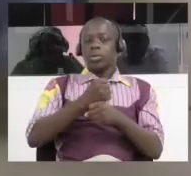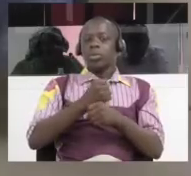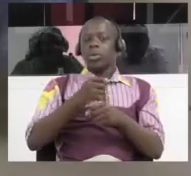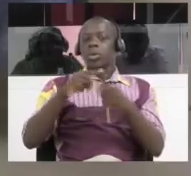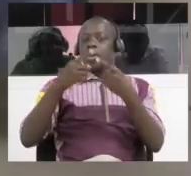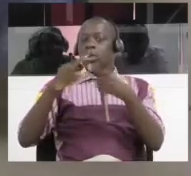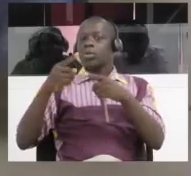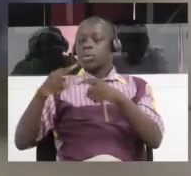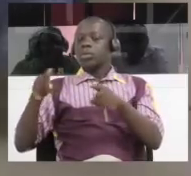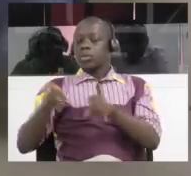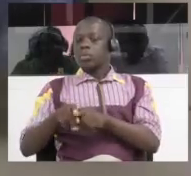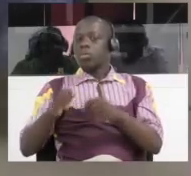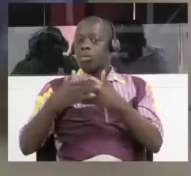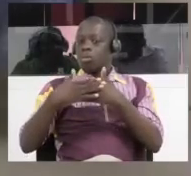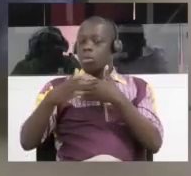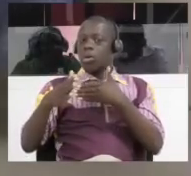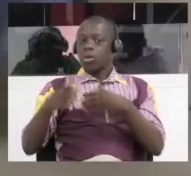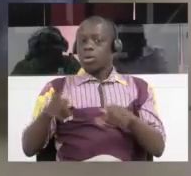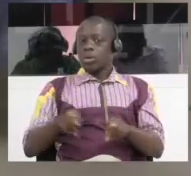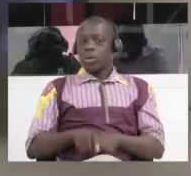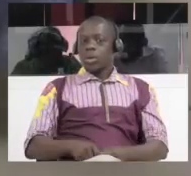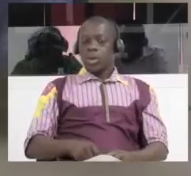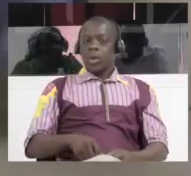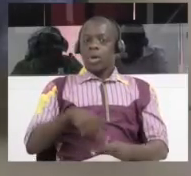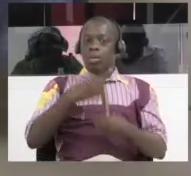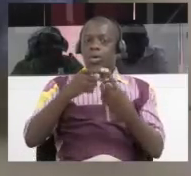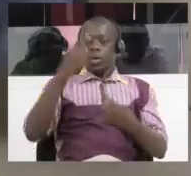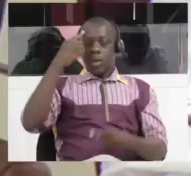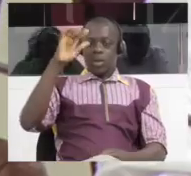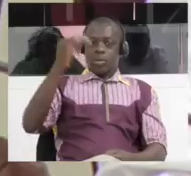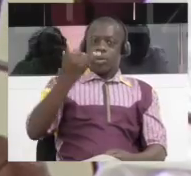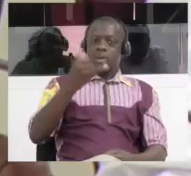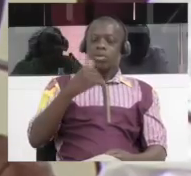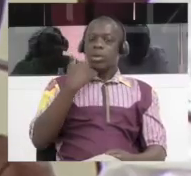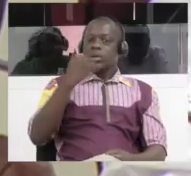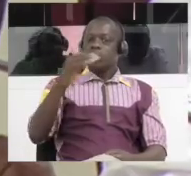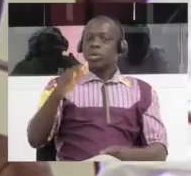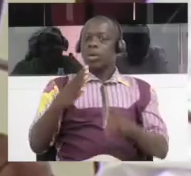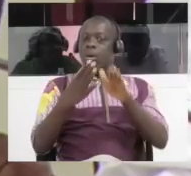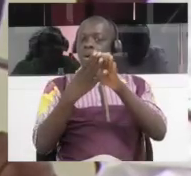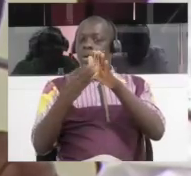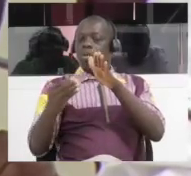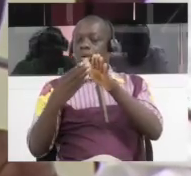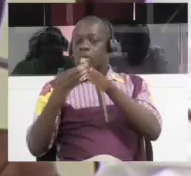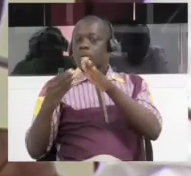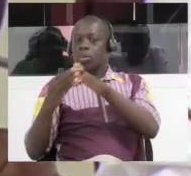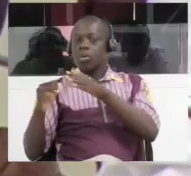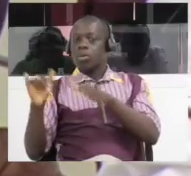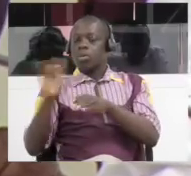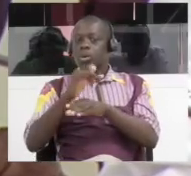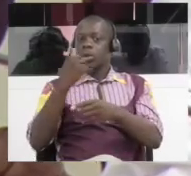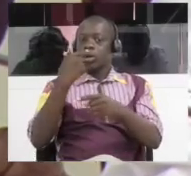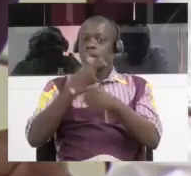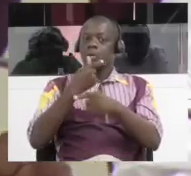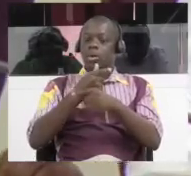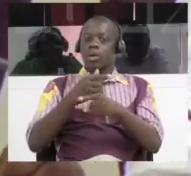SOFA, Status of Forces Agreement. Are there any copies that the Gambia concluded, of the